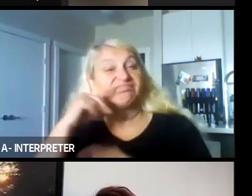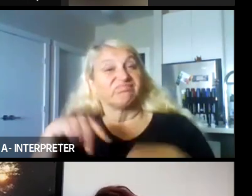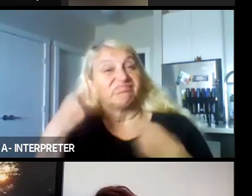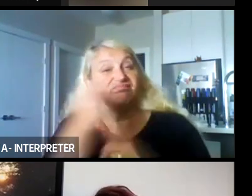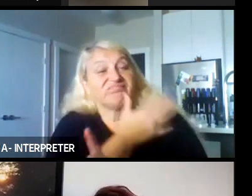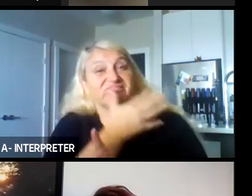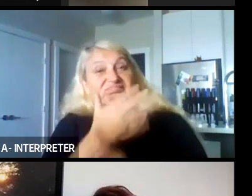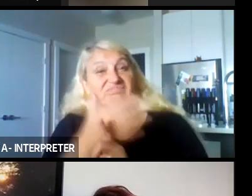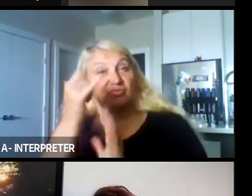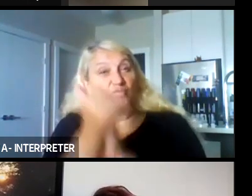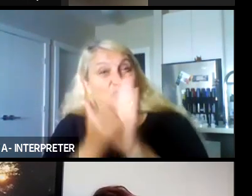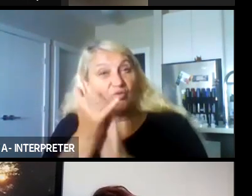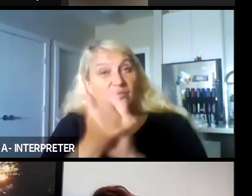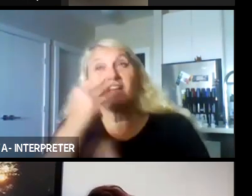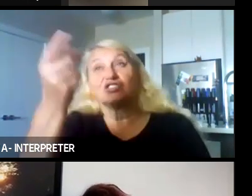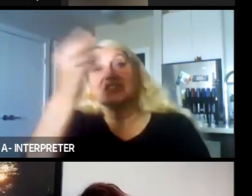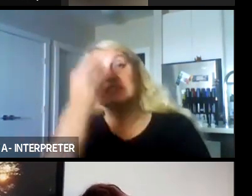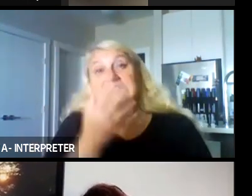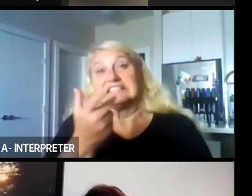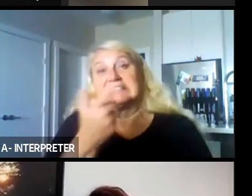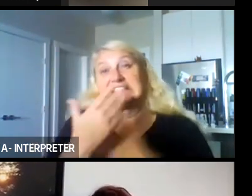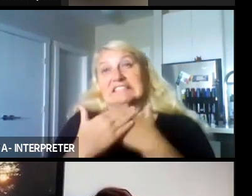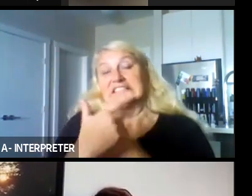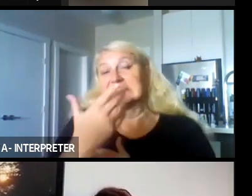she suggested never to work from bed, for example.